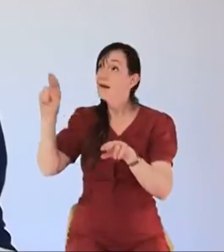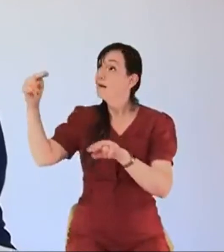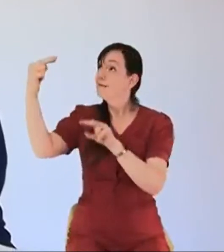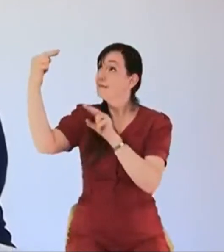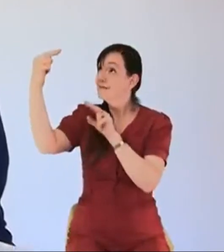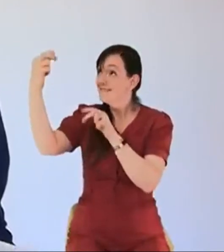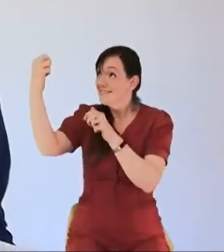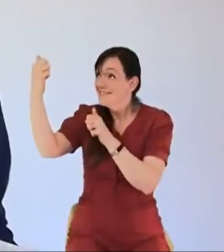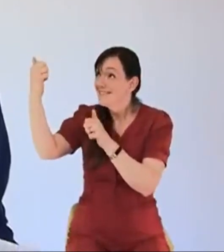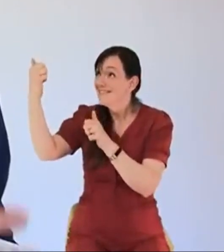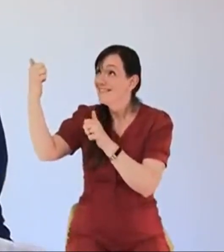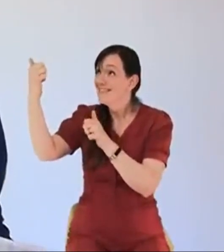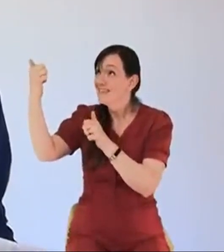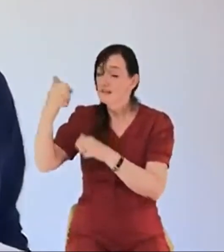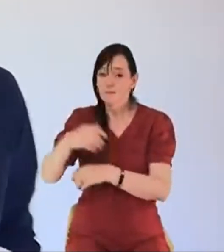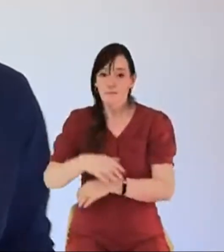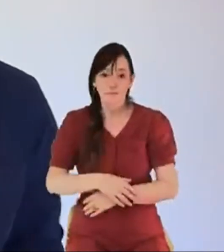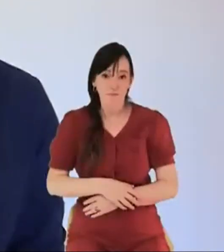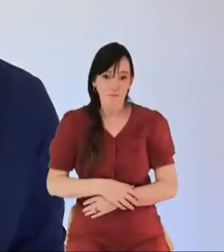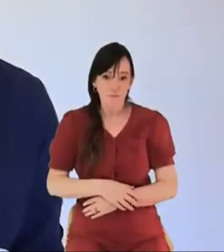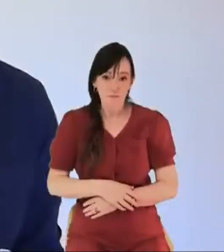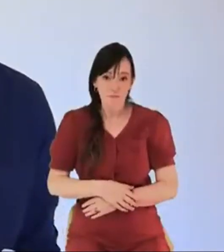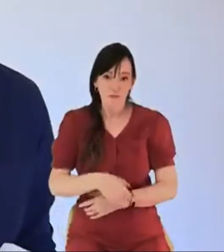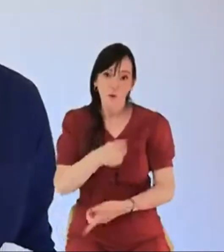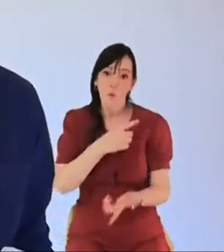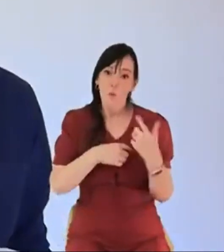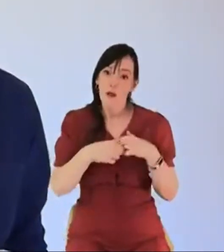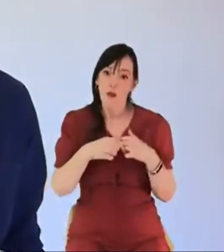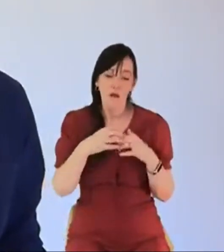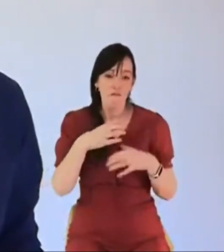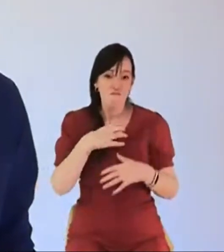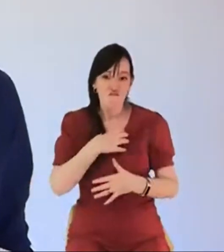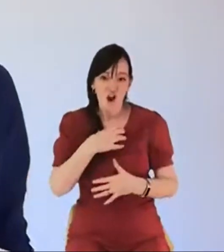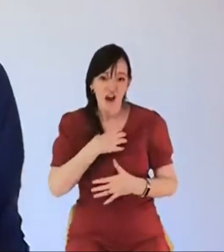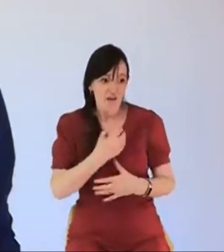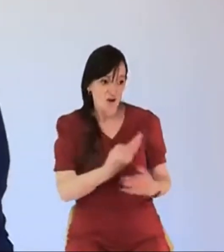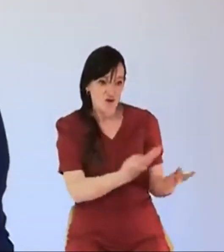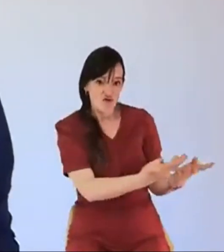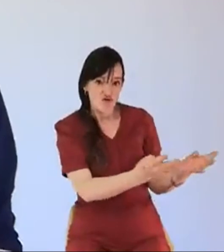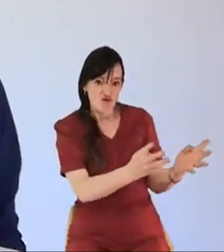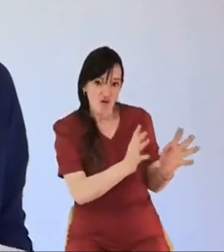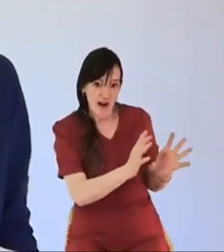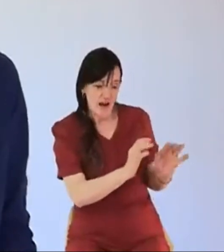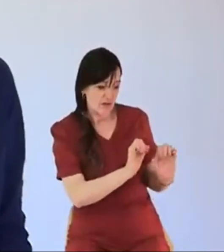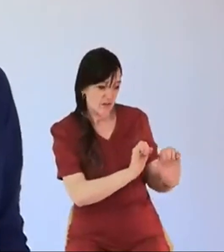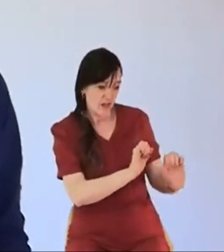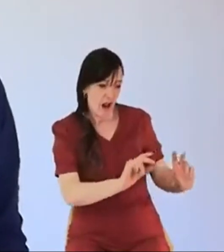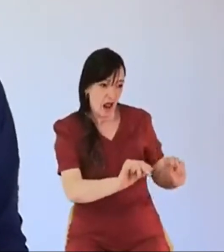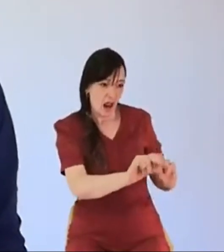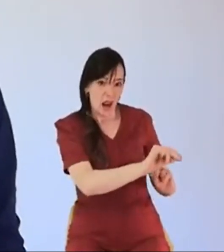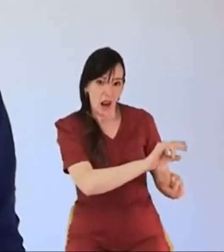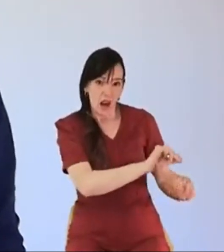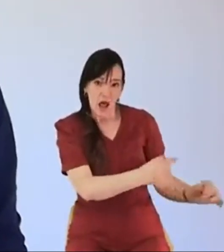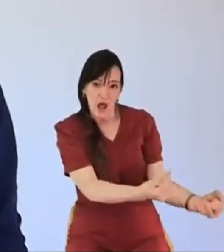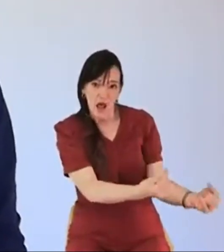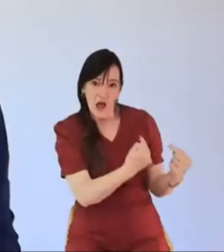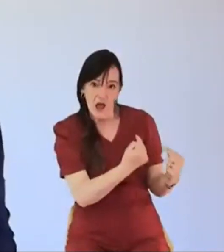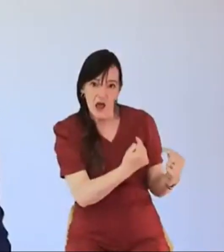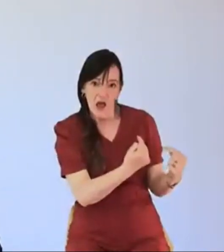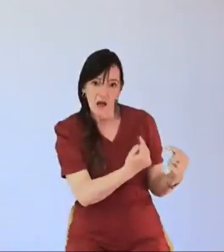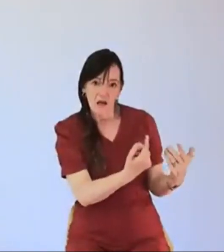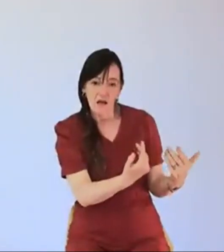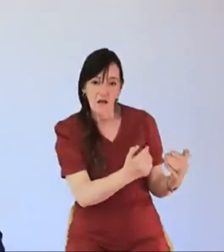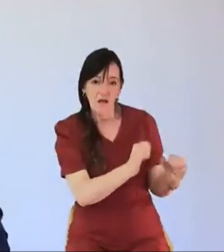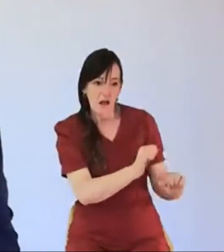and friends we're afraid of the crowds what they say to us do to us the